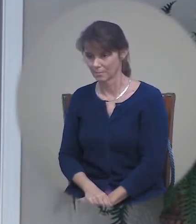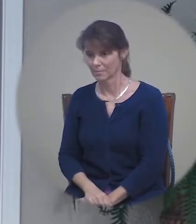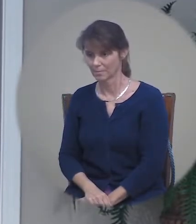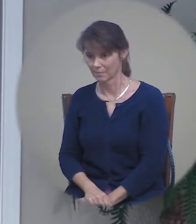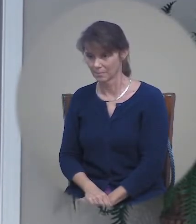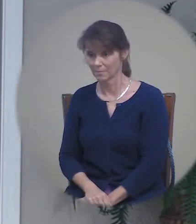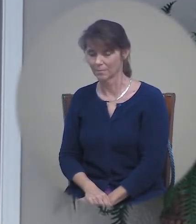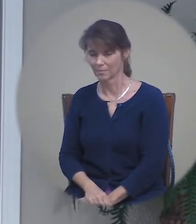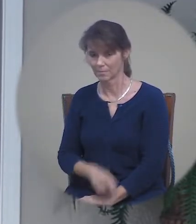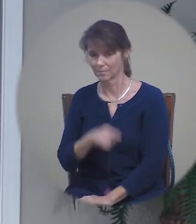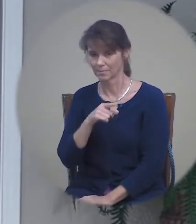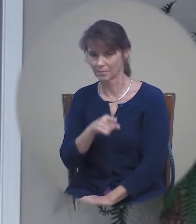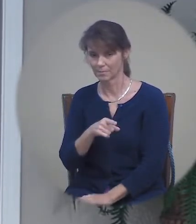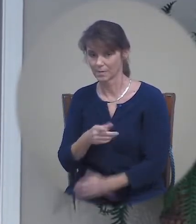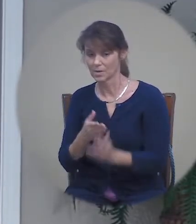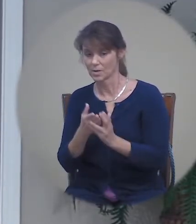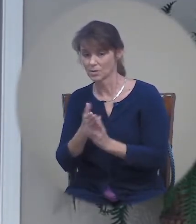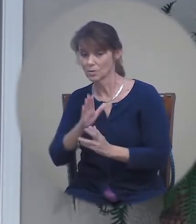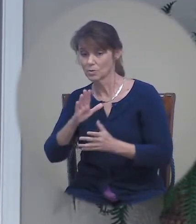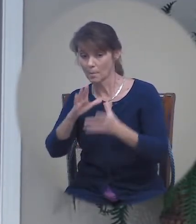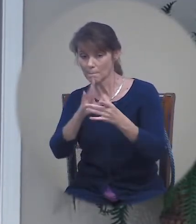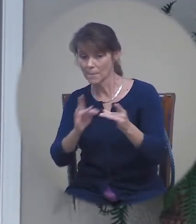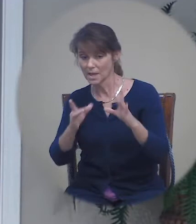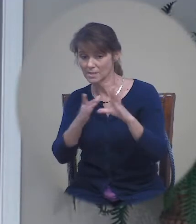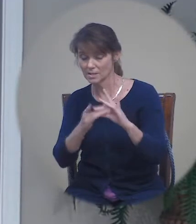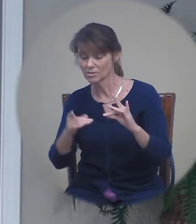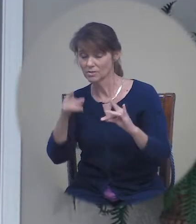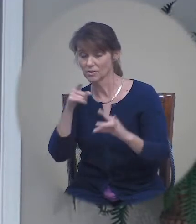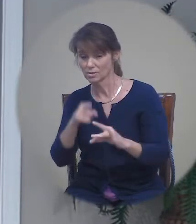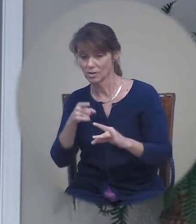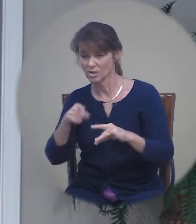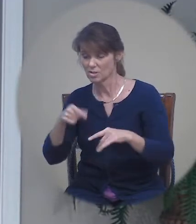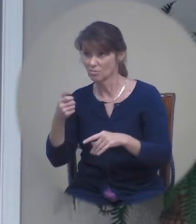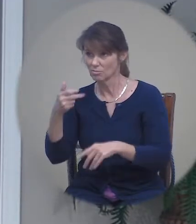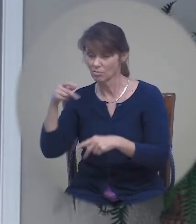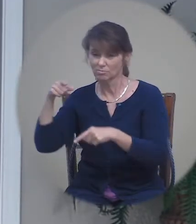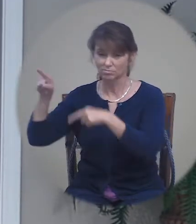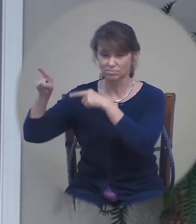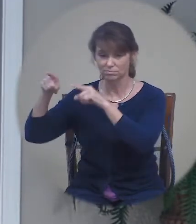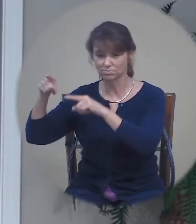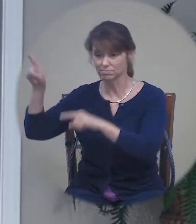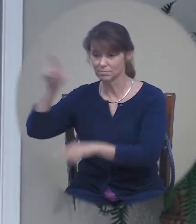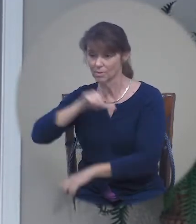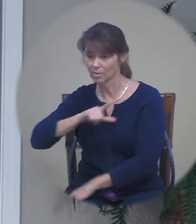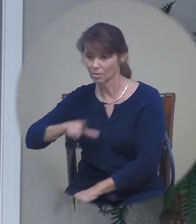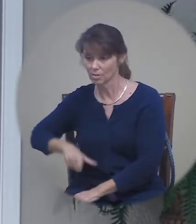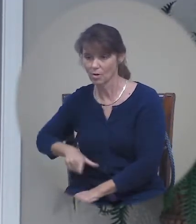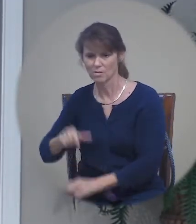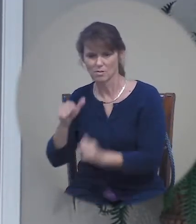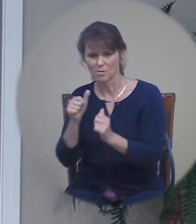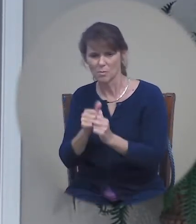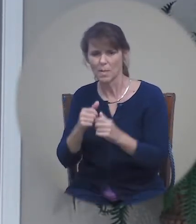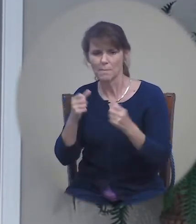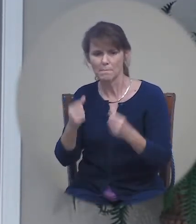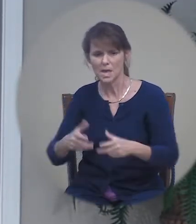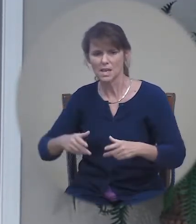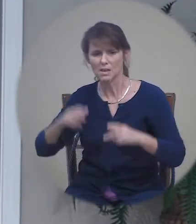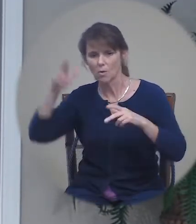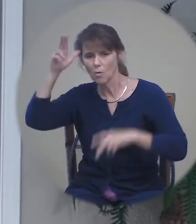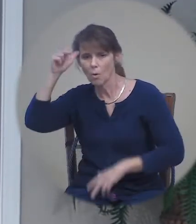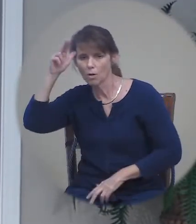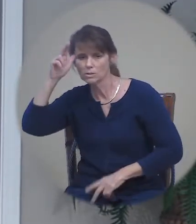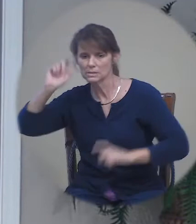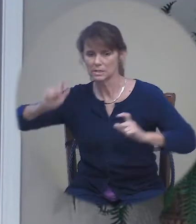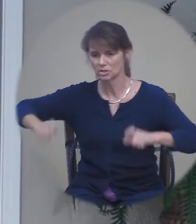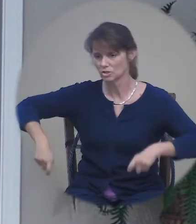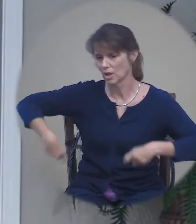says in verse 20. "Through your messengers you have reproached the Lord. And you have said, with many chariots, I come up to the heights of the